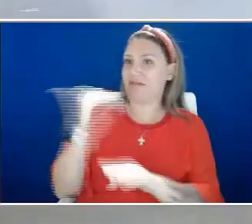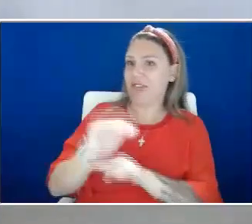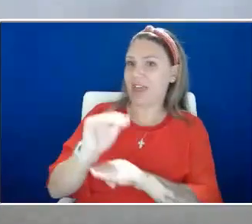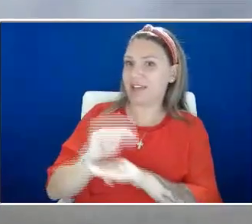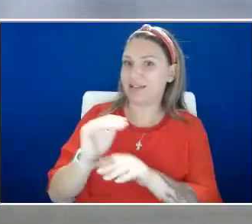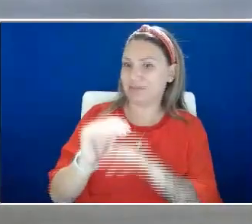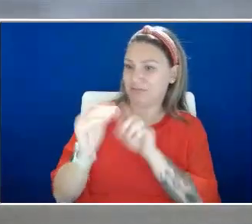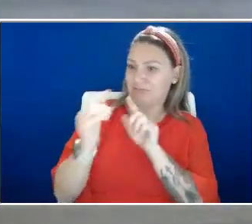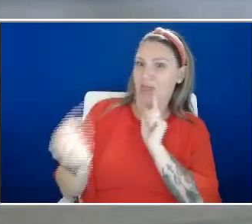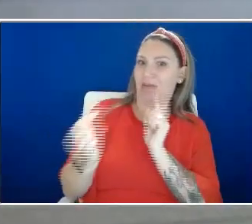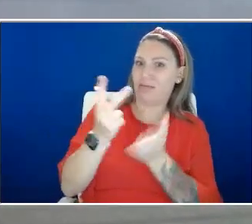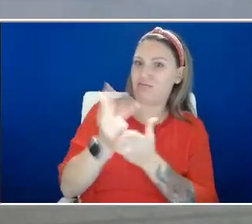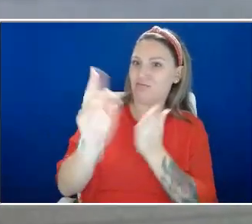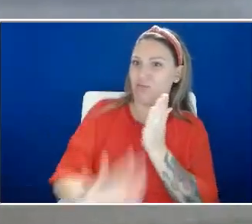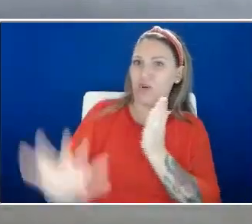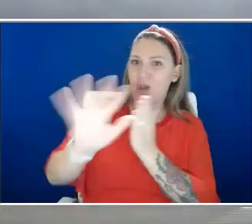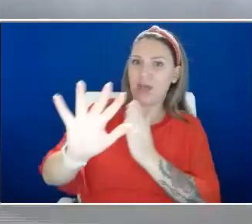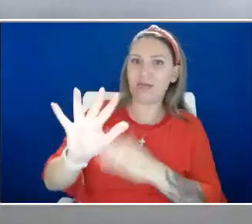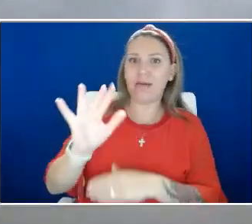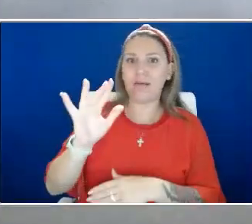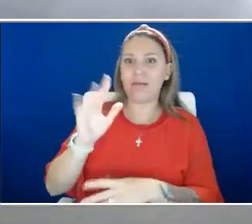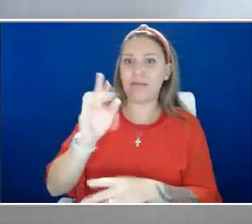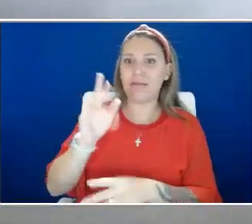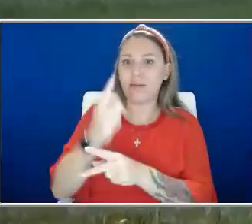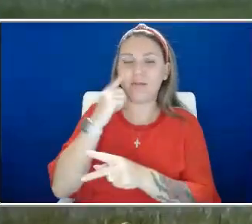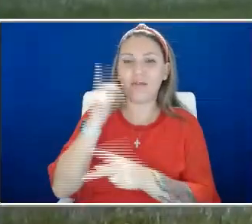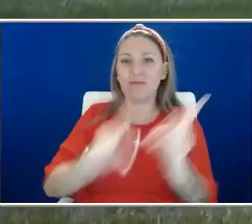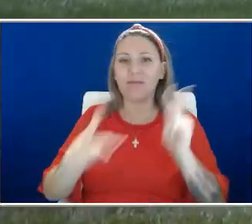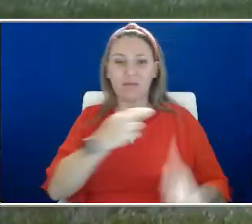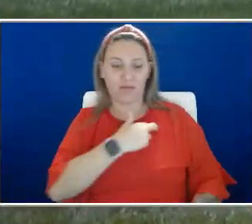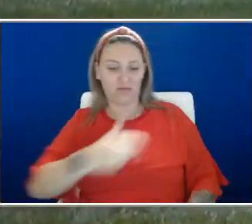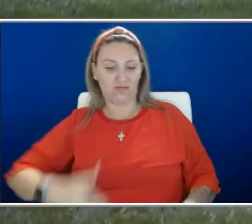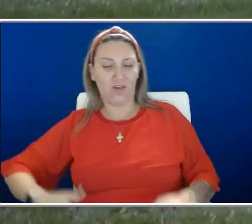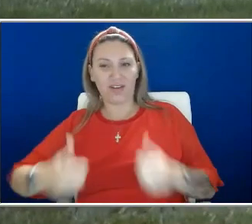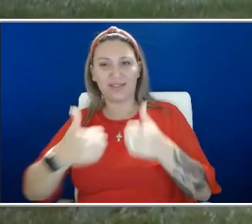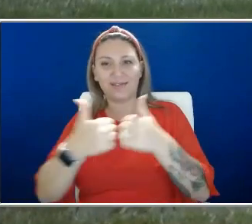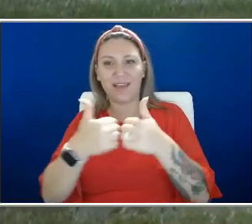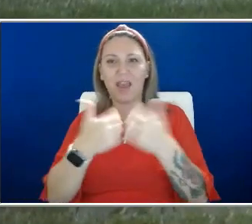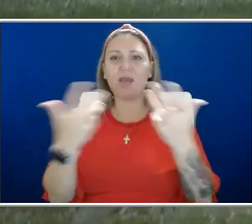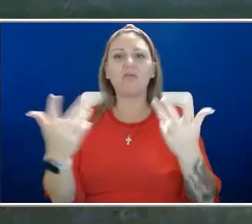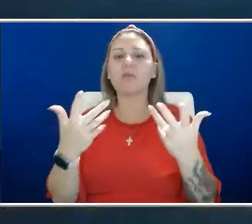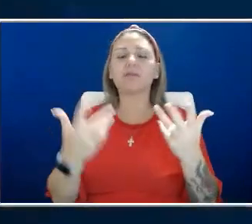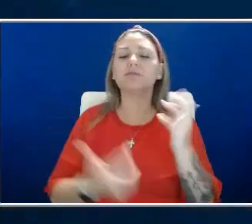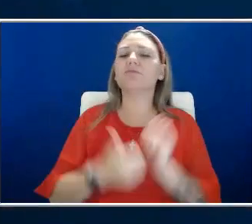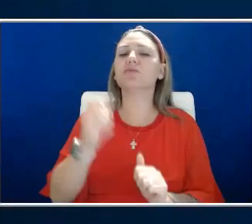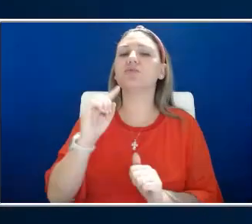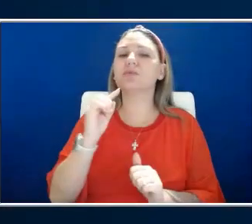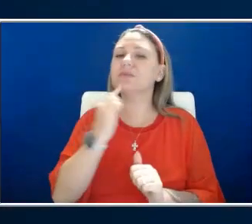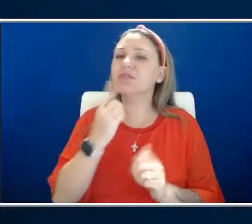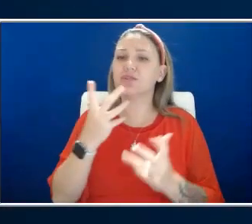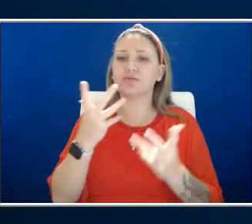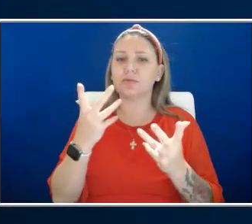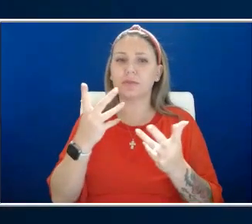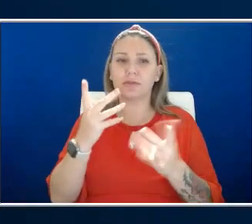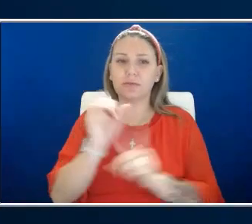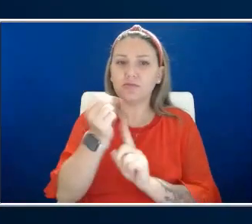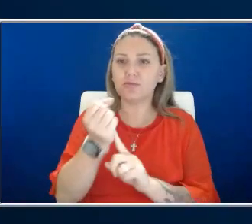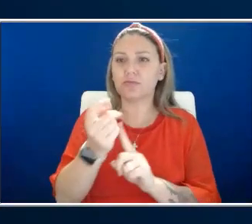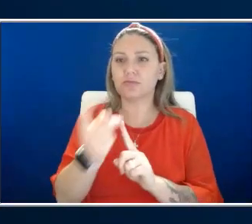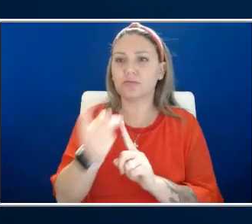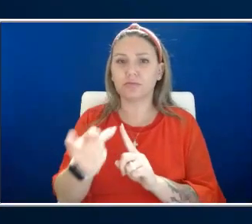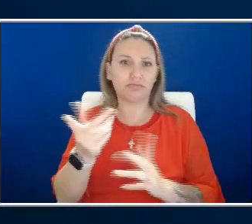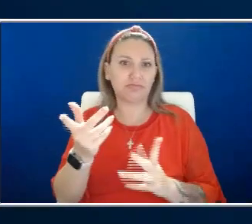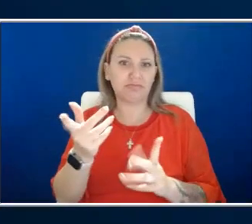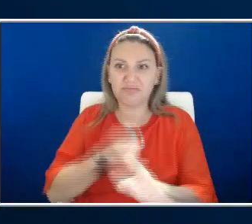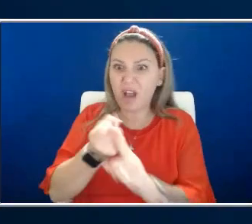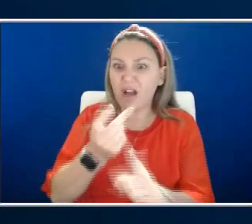lot caring for folks out there at the Royals game. So what is the most serious condition with a fan that you maybe have had to take care of at a